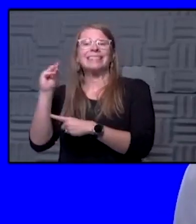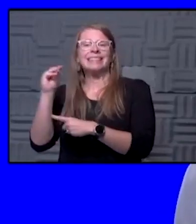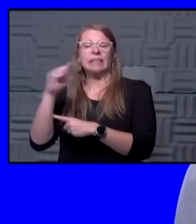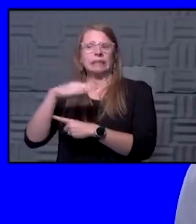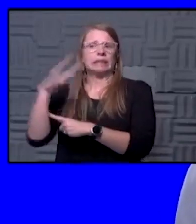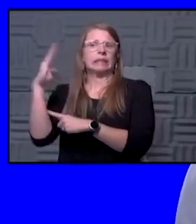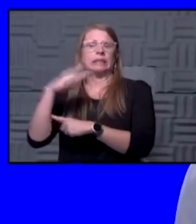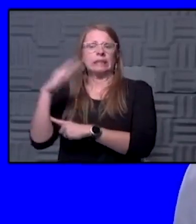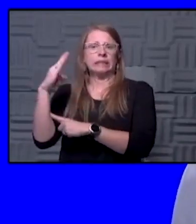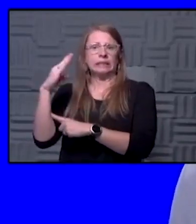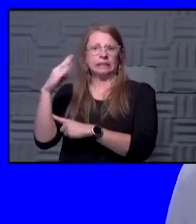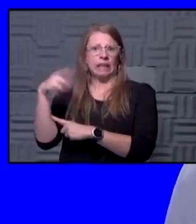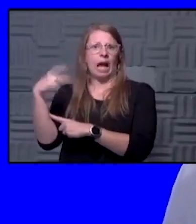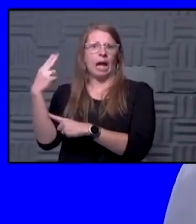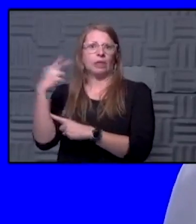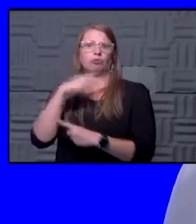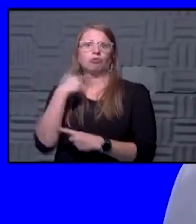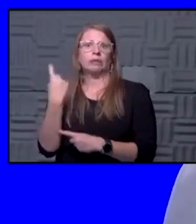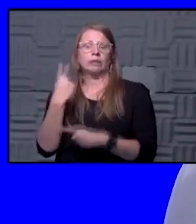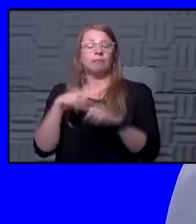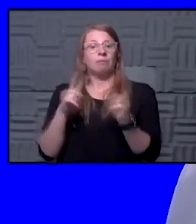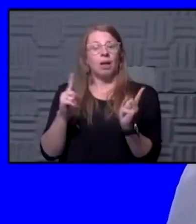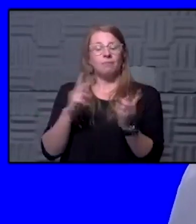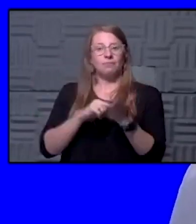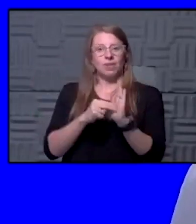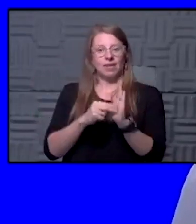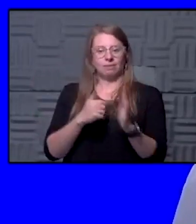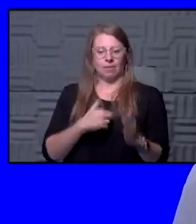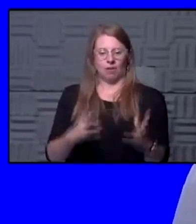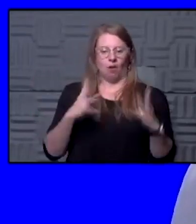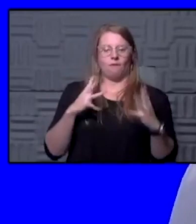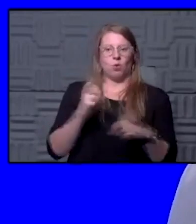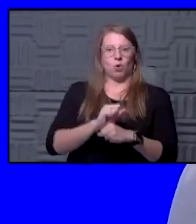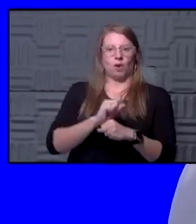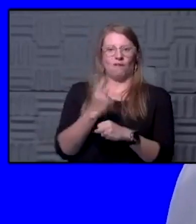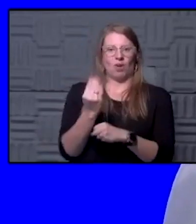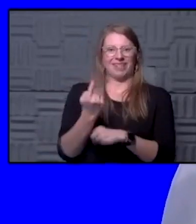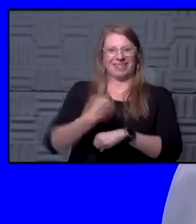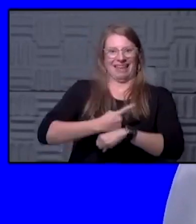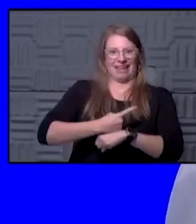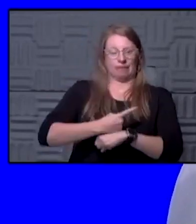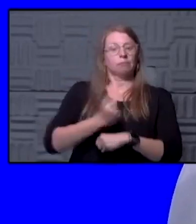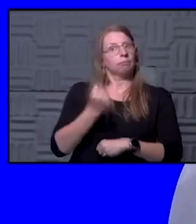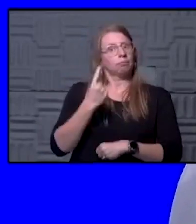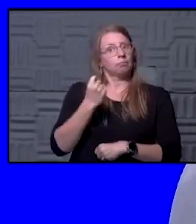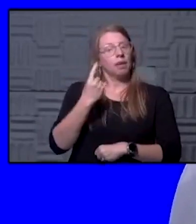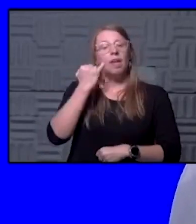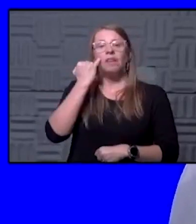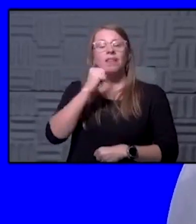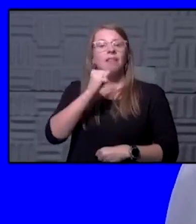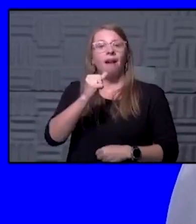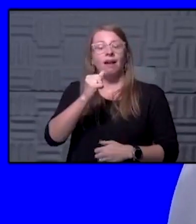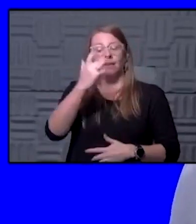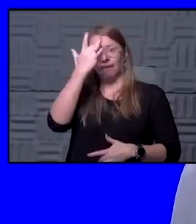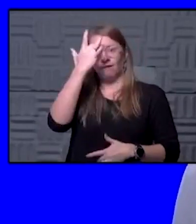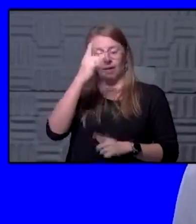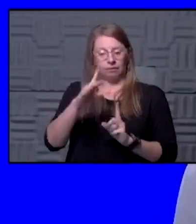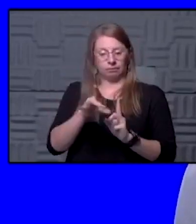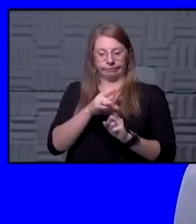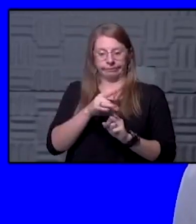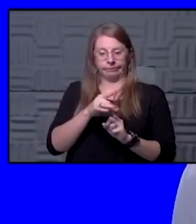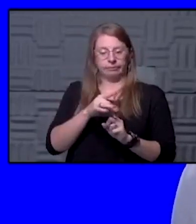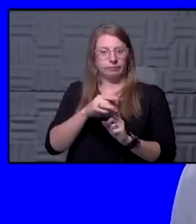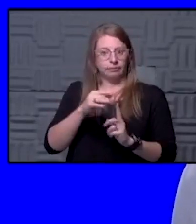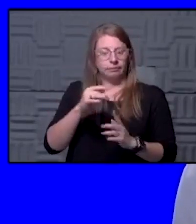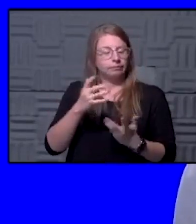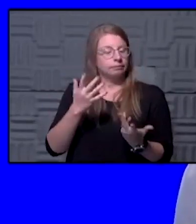higher risk. But then that would mean that I would have to be off work for 14 days. So that's the other thing. So even if you don't get infected, there are parents who are